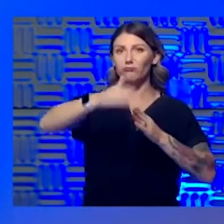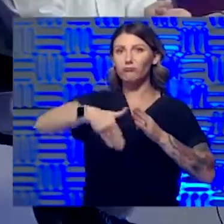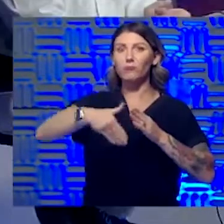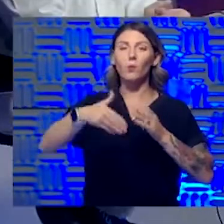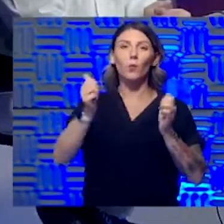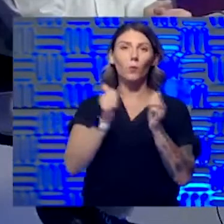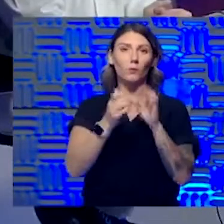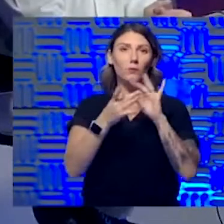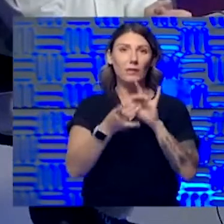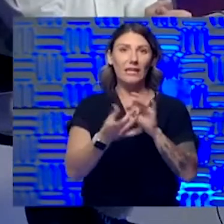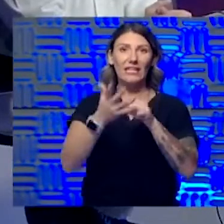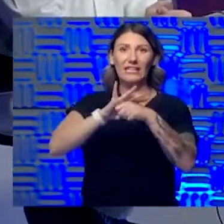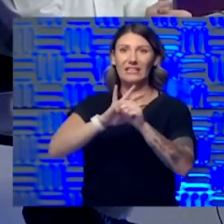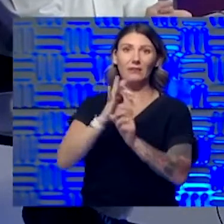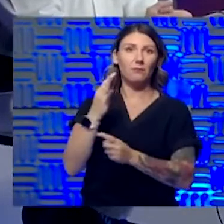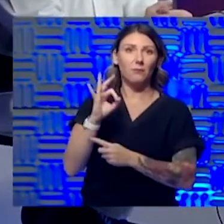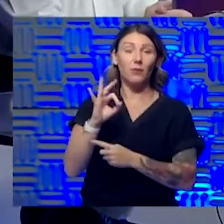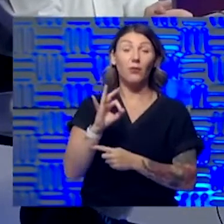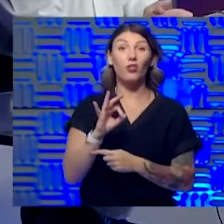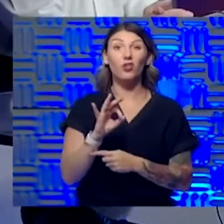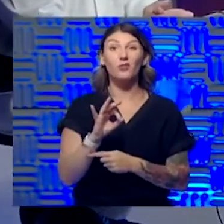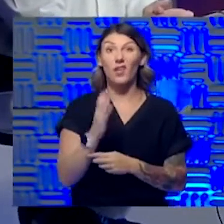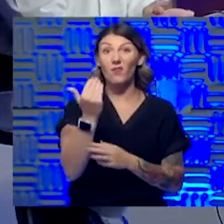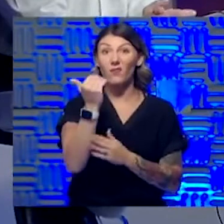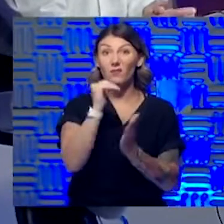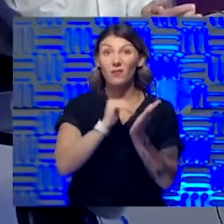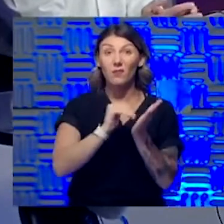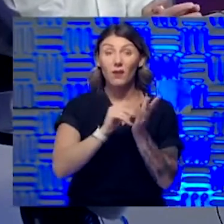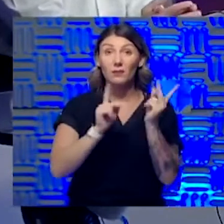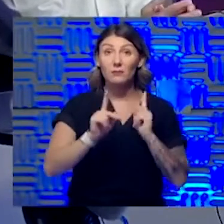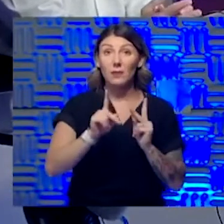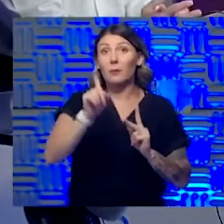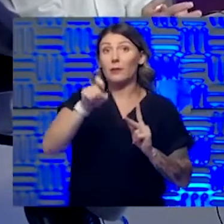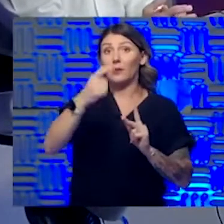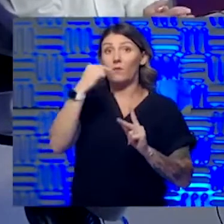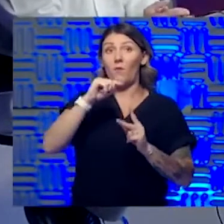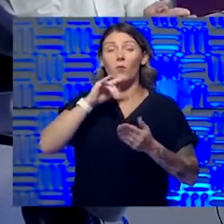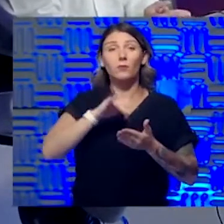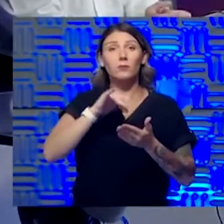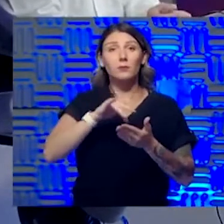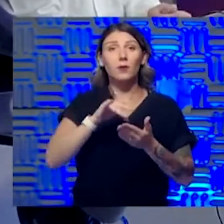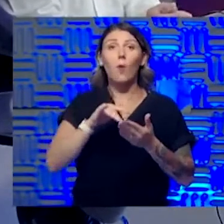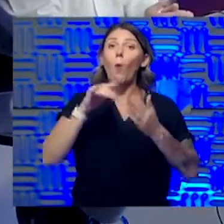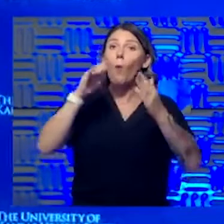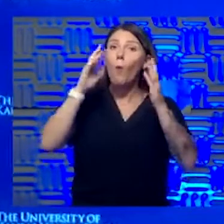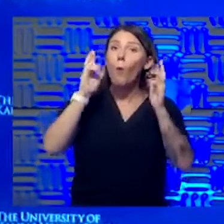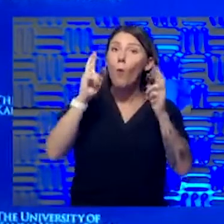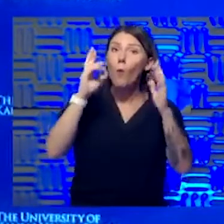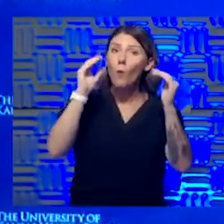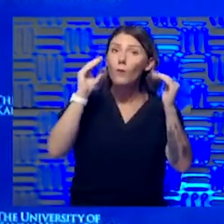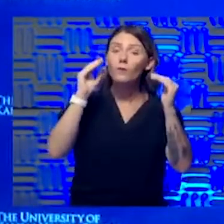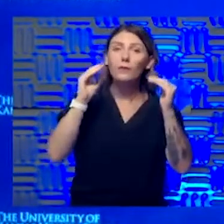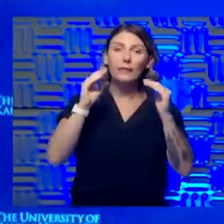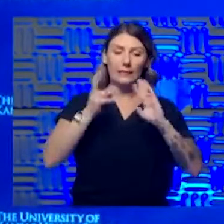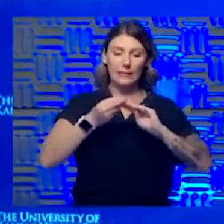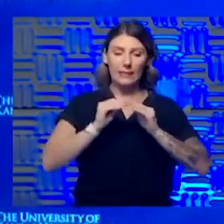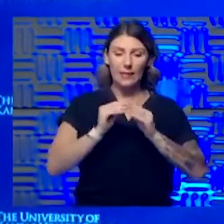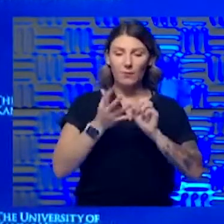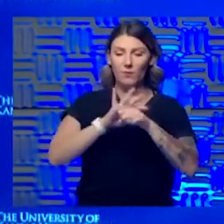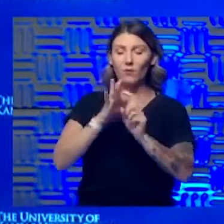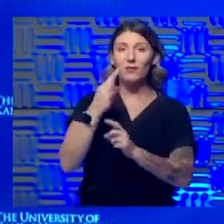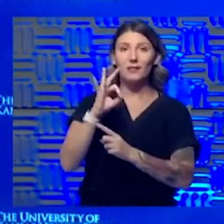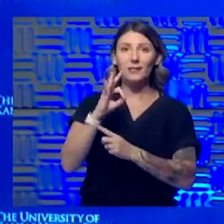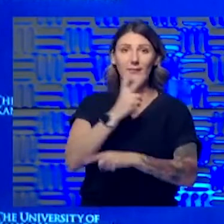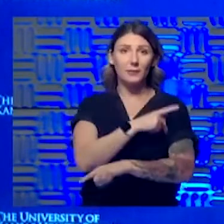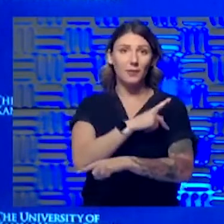well? And there's like 15,000 people that needed to enroll in the study. Hopefully, our number of COVID-19 patients will continue to drop.